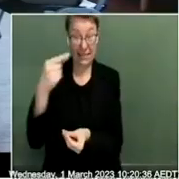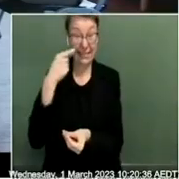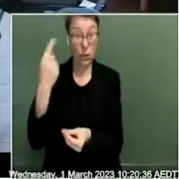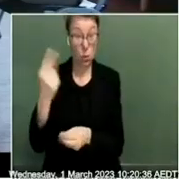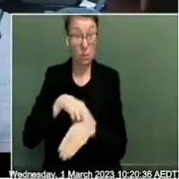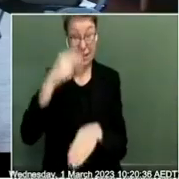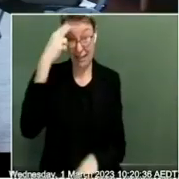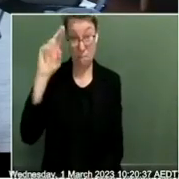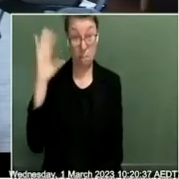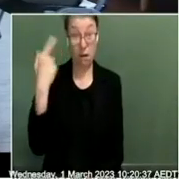But